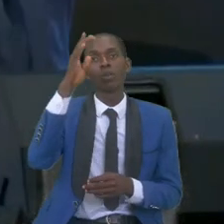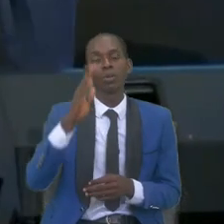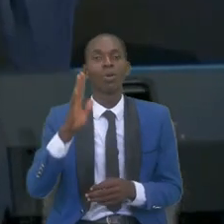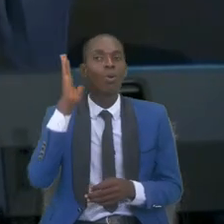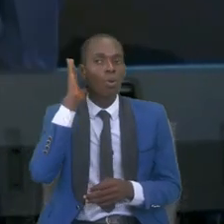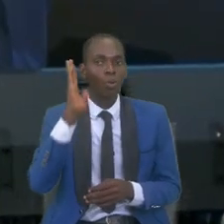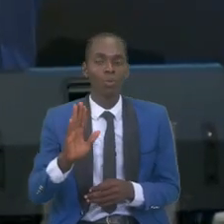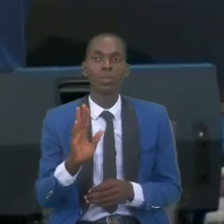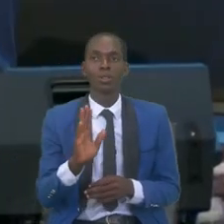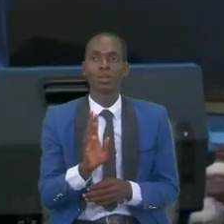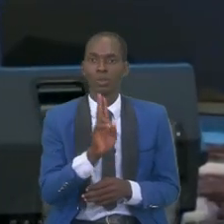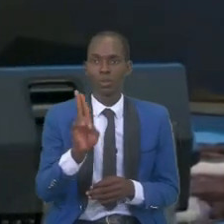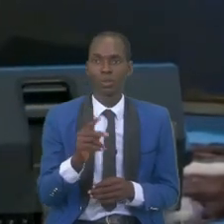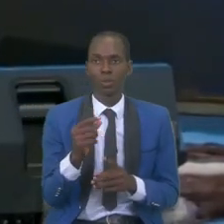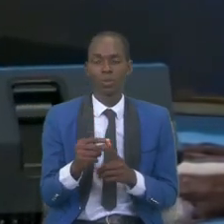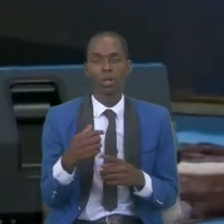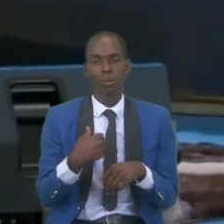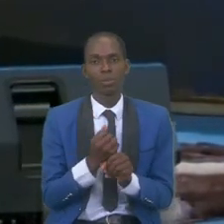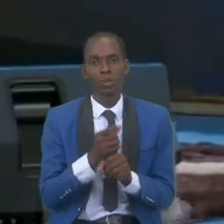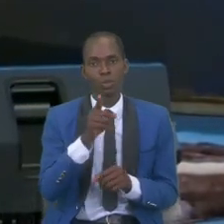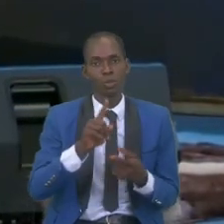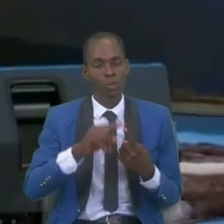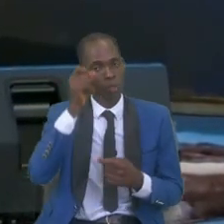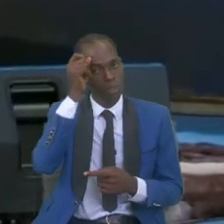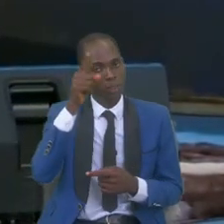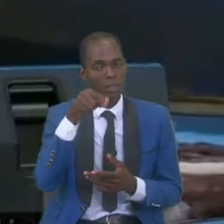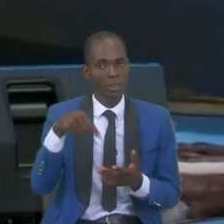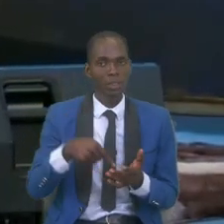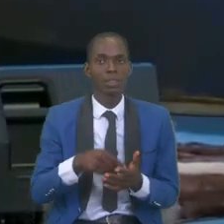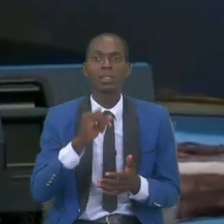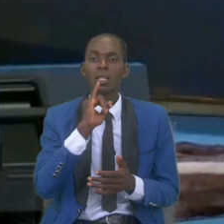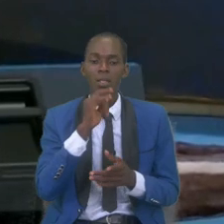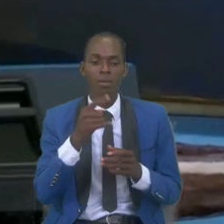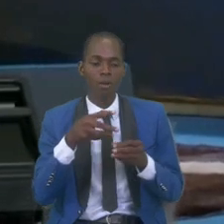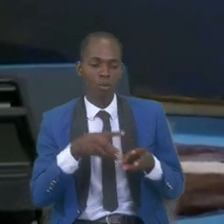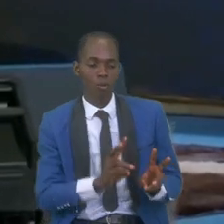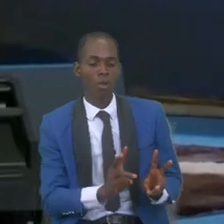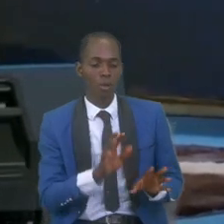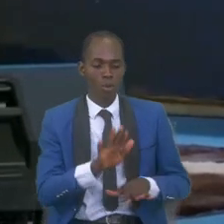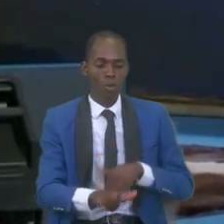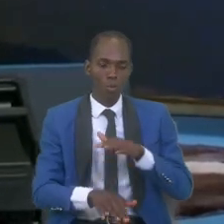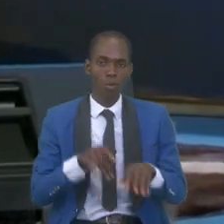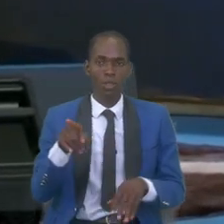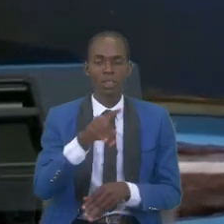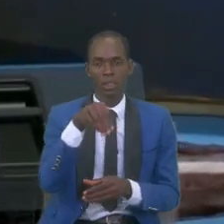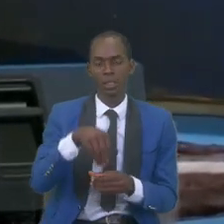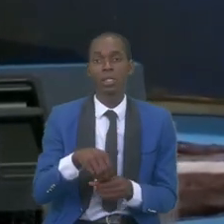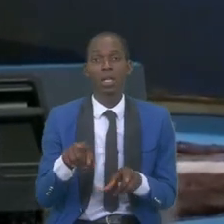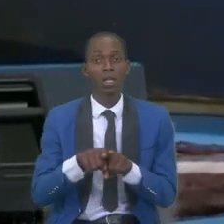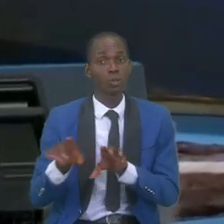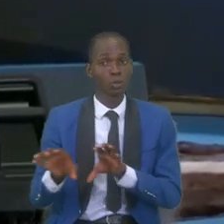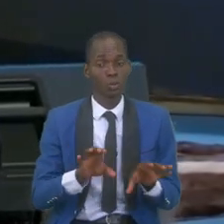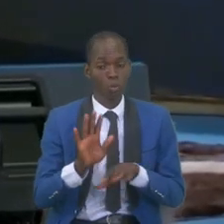the word and make you to understand this is the way, walk ye therein. And as you do, the